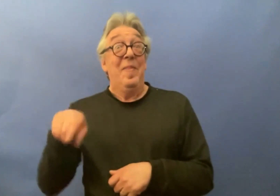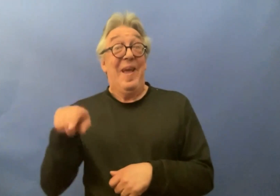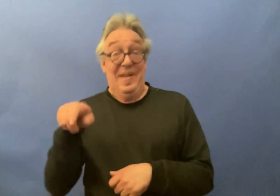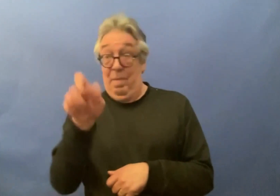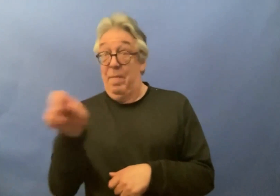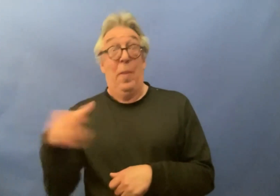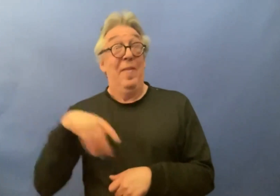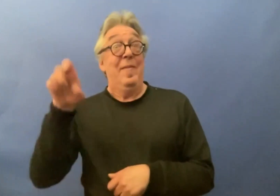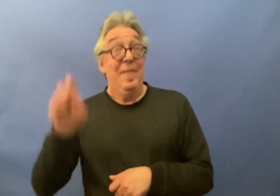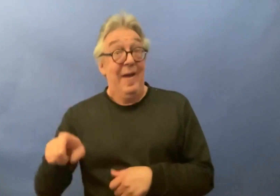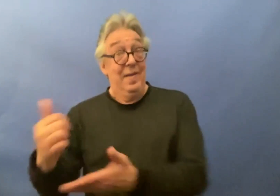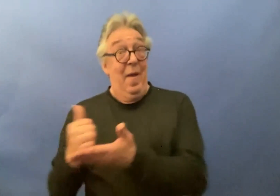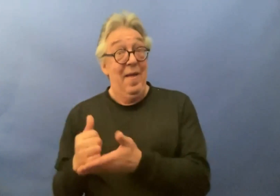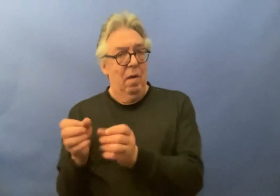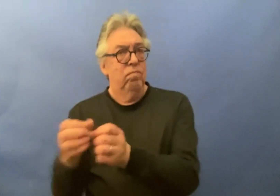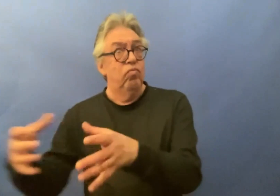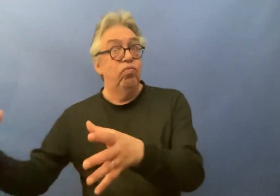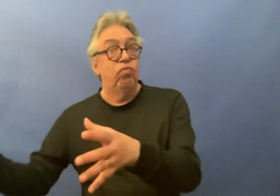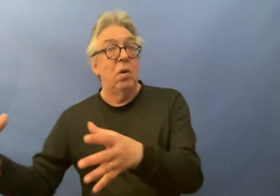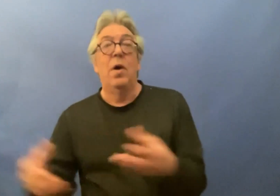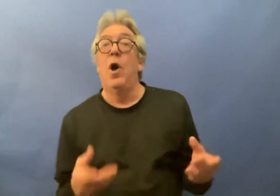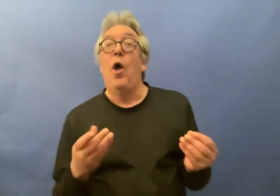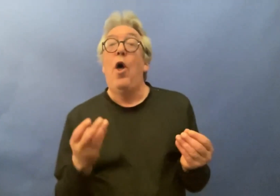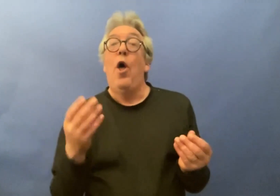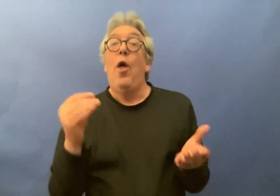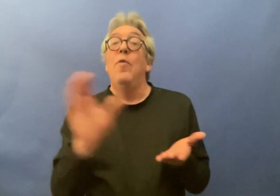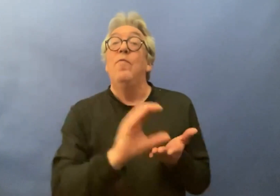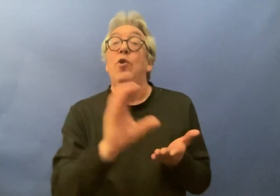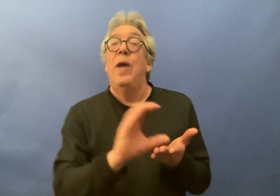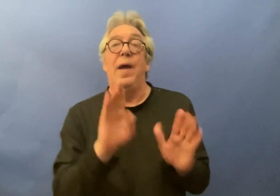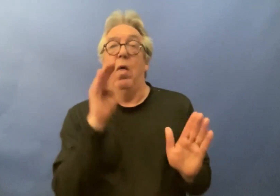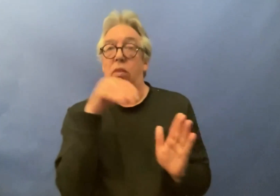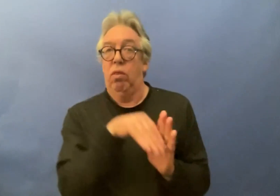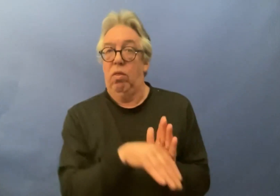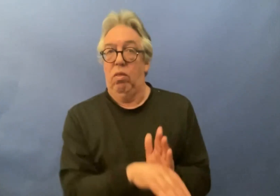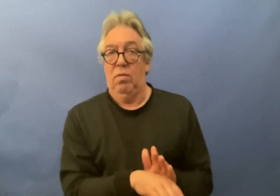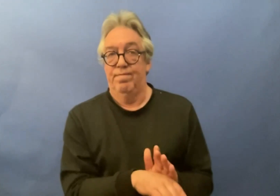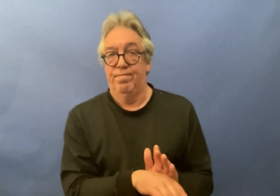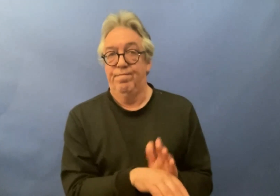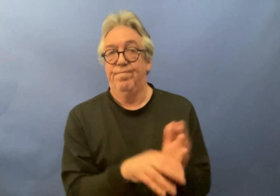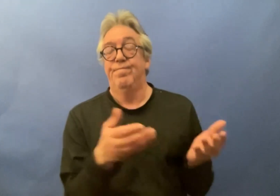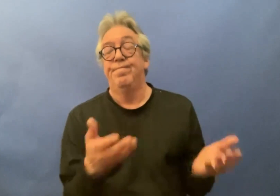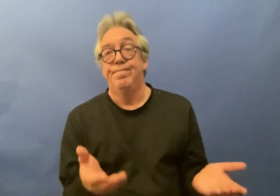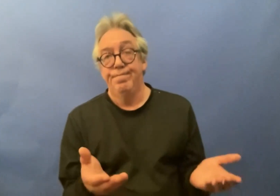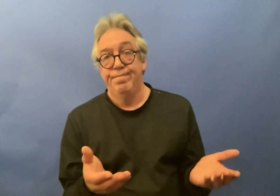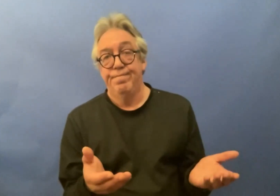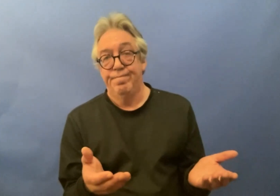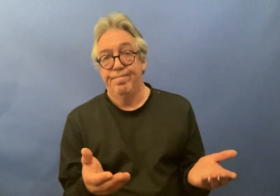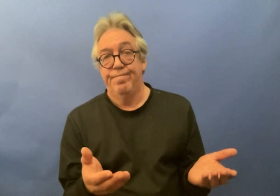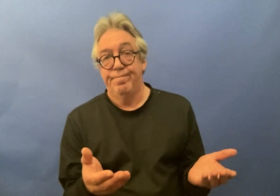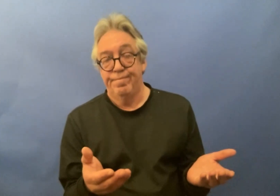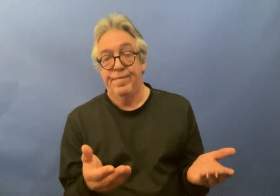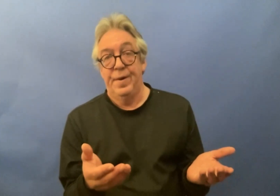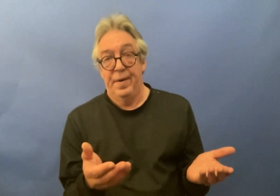raised, which caused a lot of issues, in particular in related to delivery inclusive